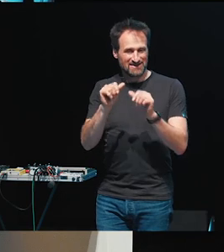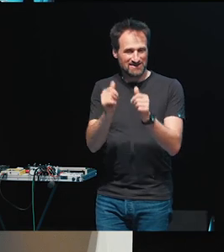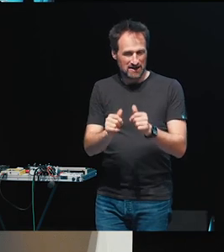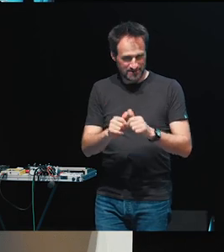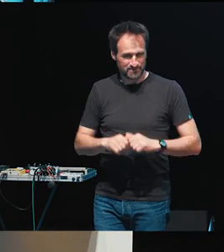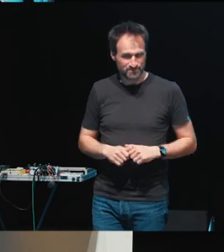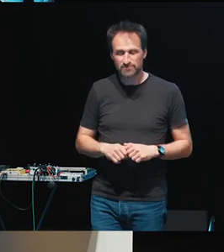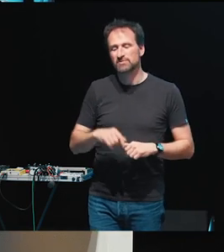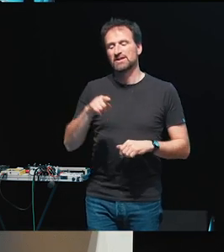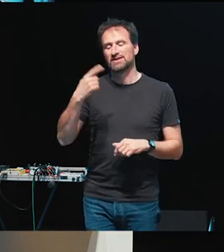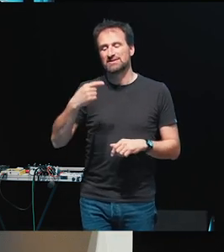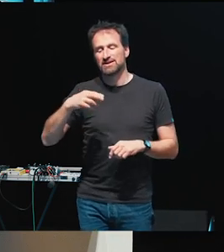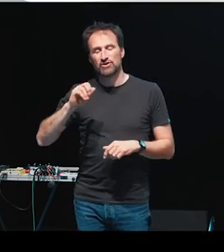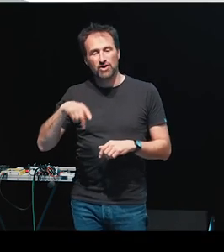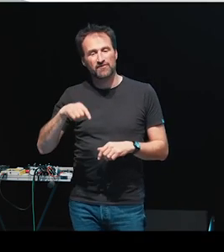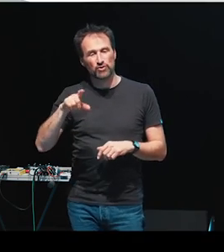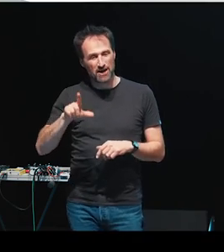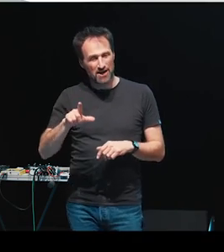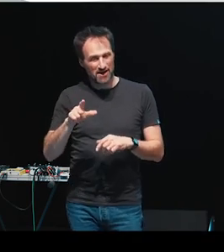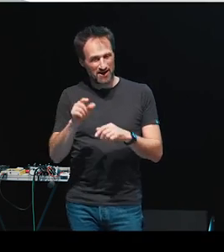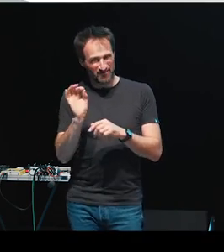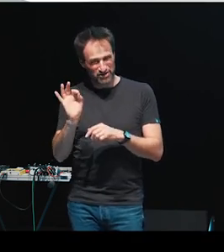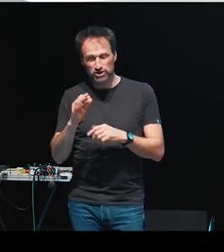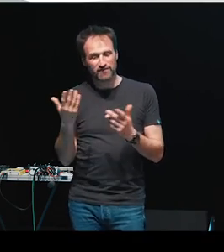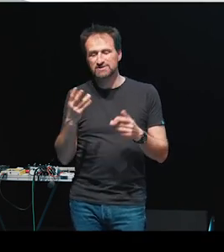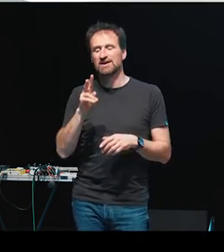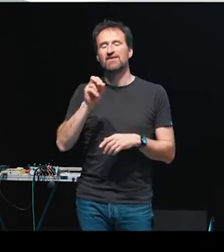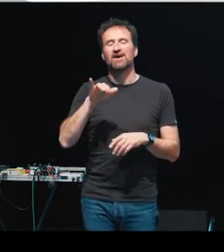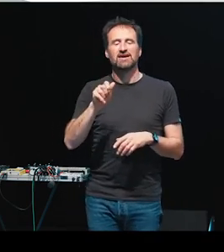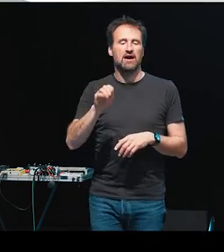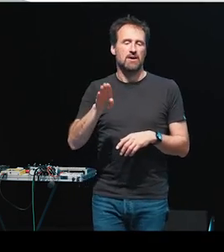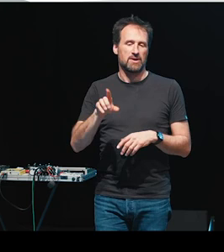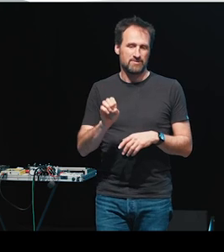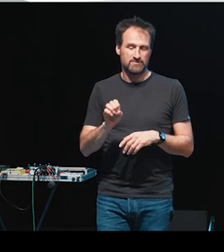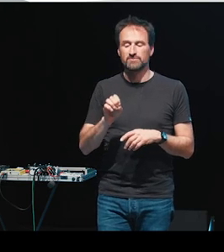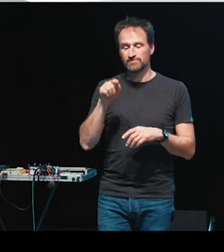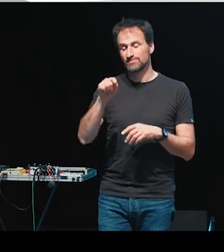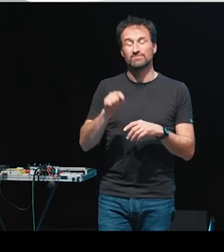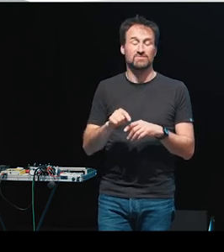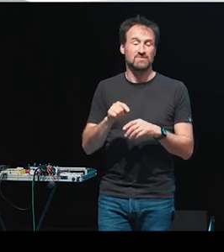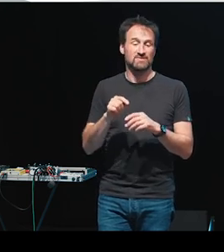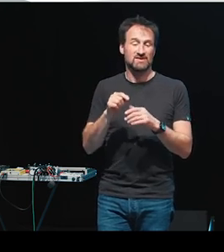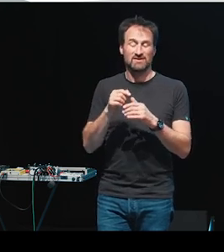The next GraphQL feature is variables, and this lets you define parameters that a GraphQL query can accept.